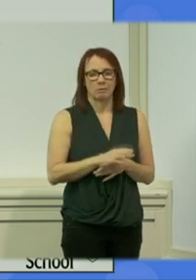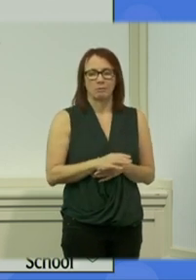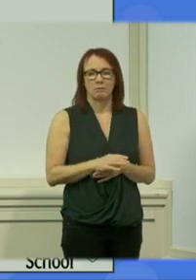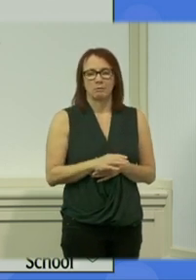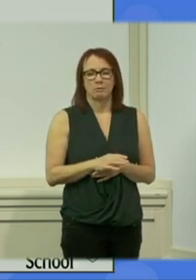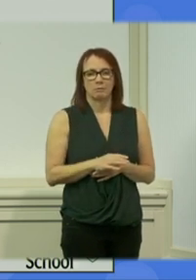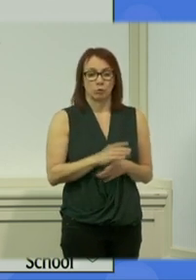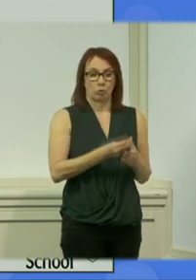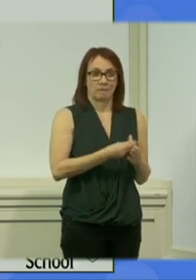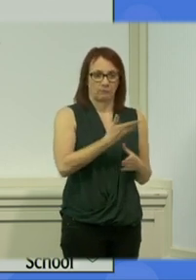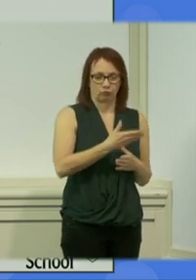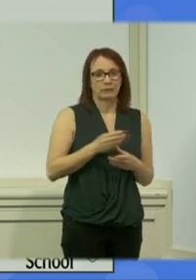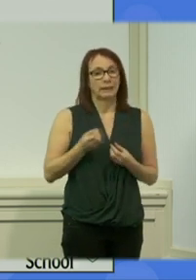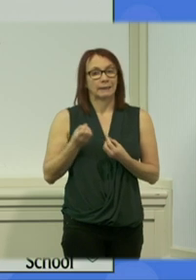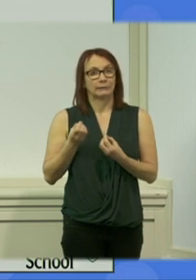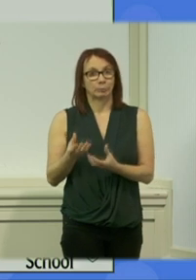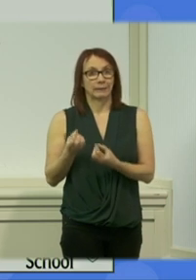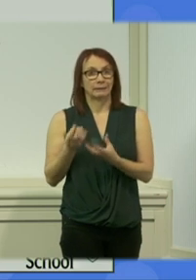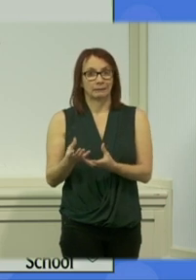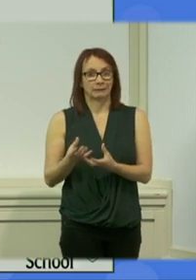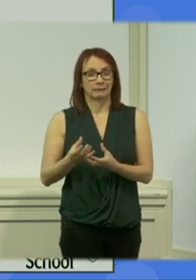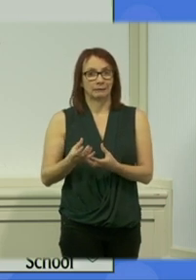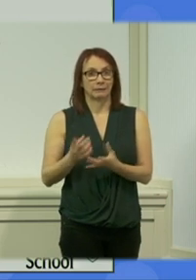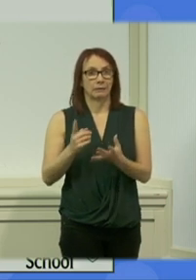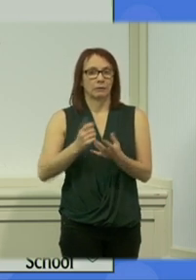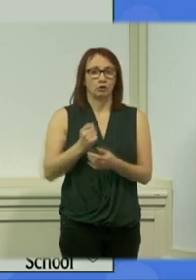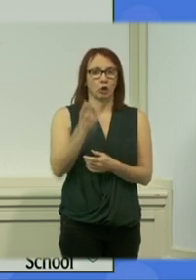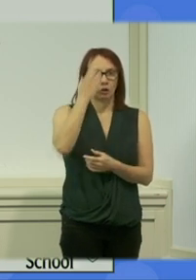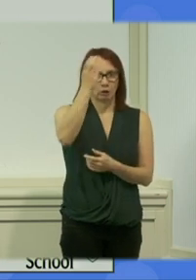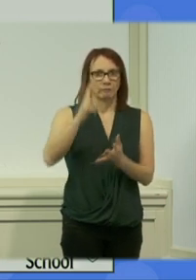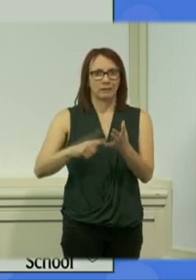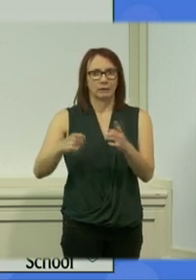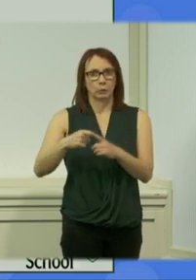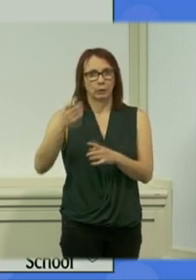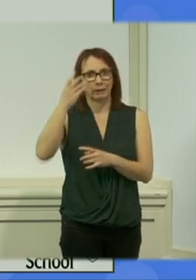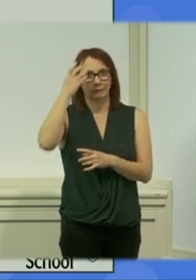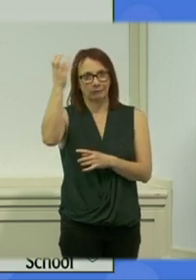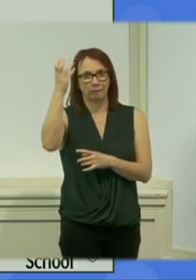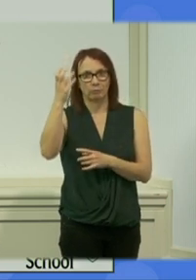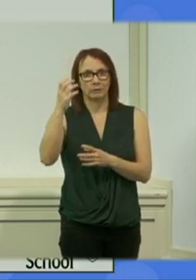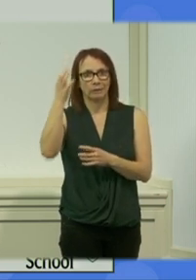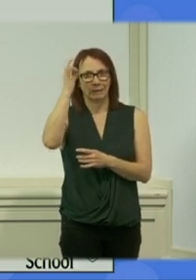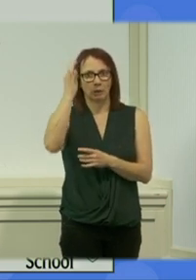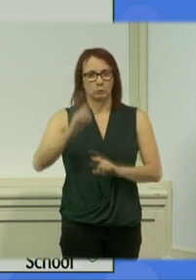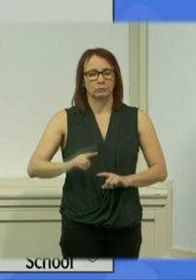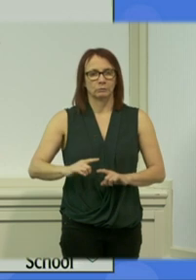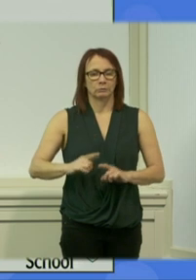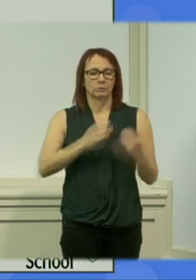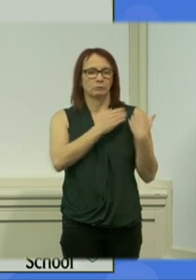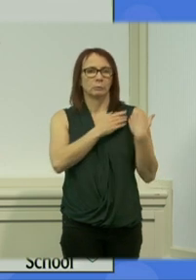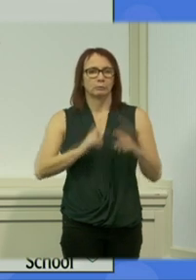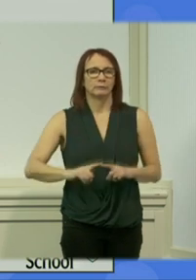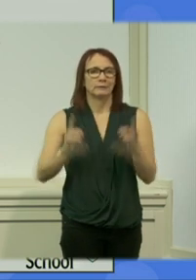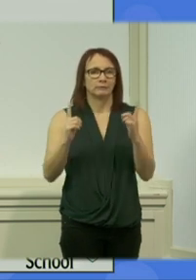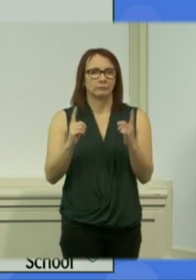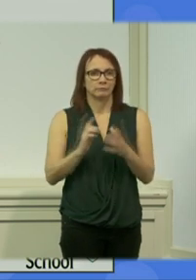side, the Scottish government and the UK government and local councils are responsible for different things. So, for